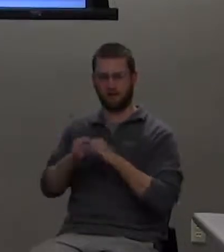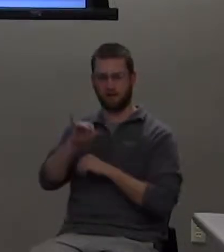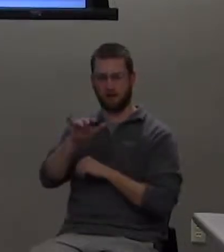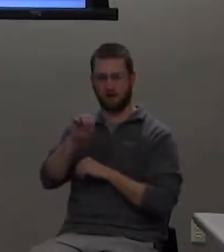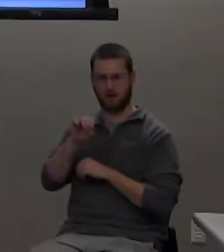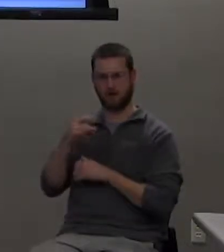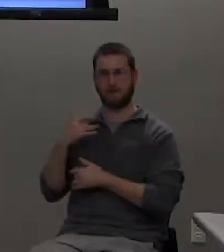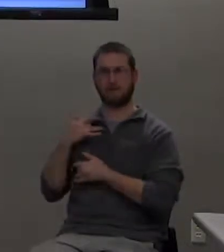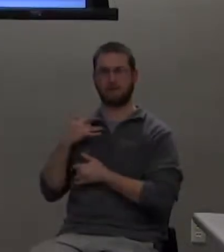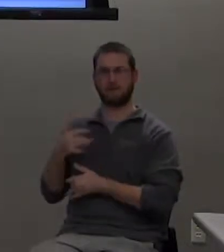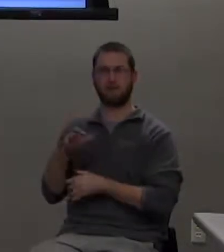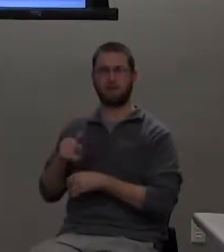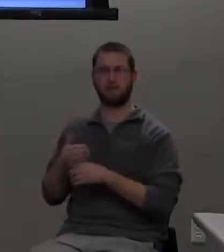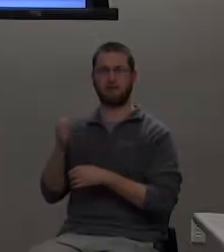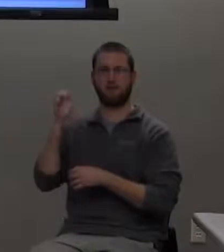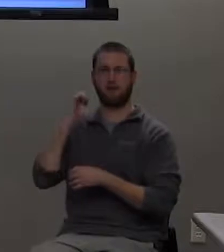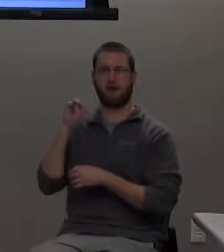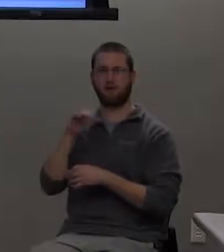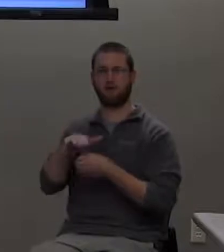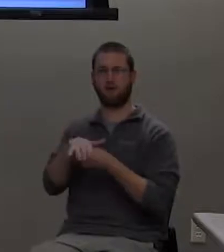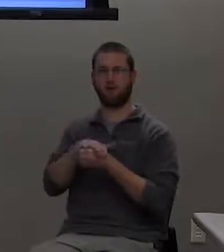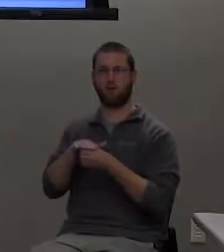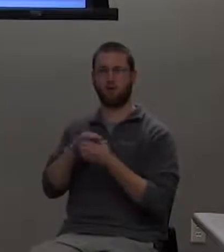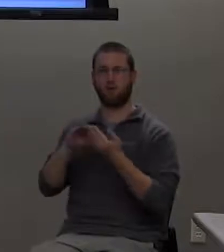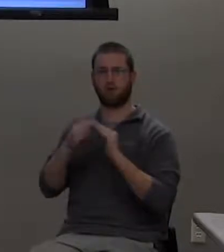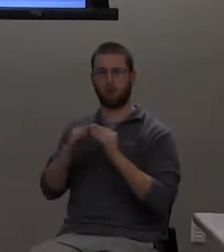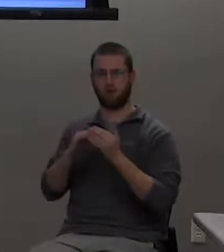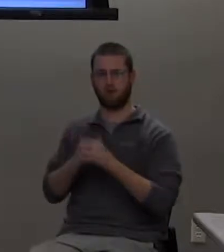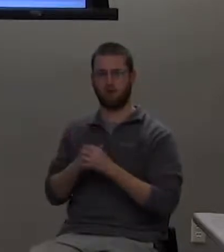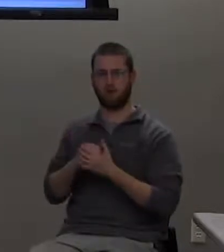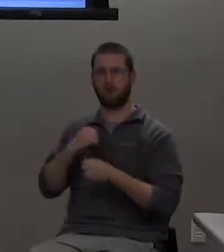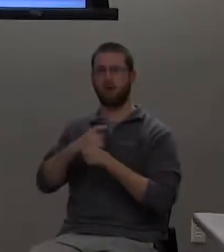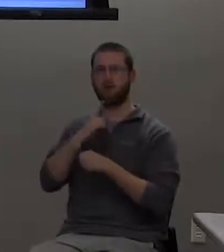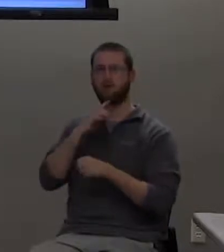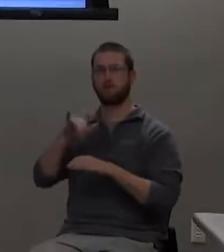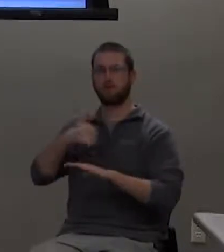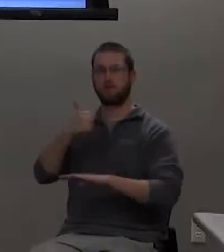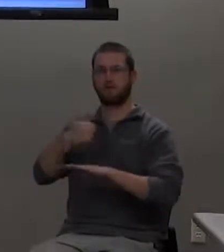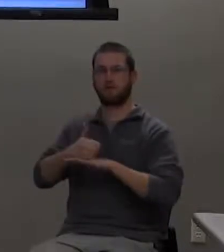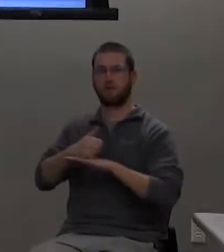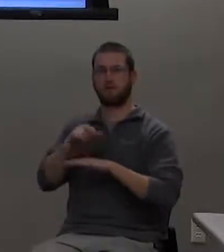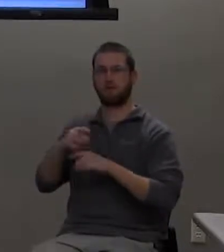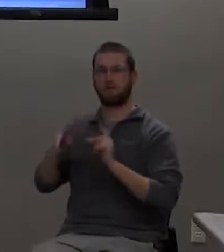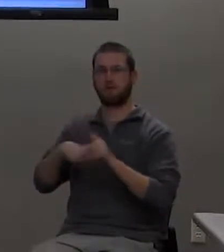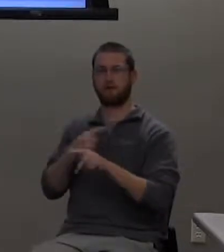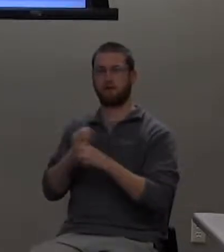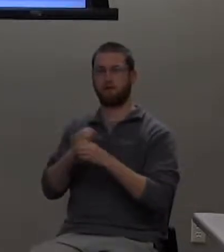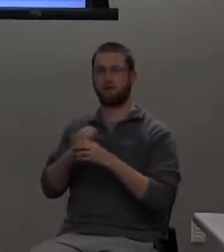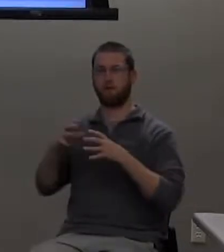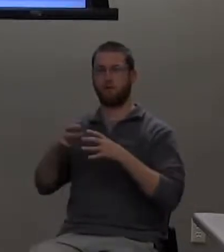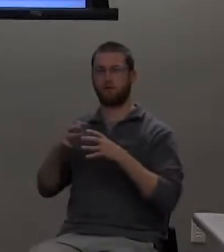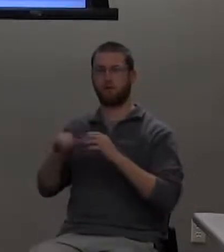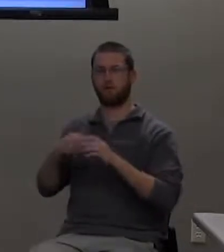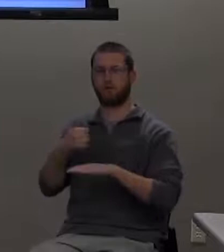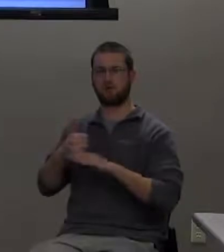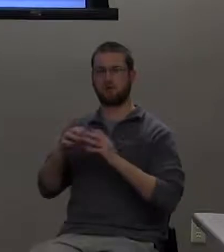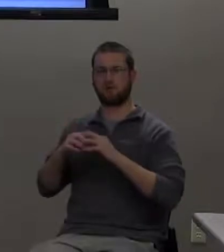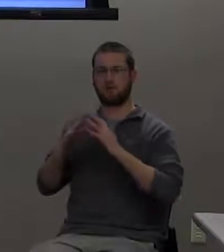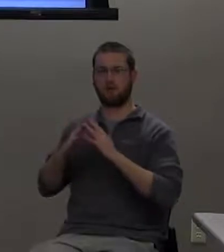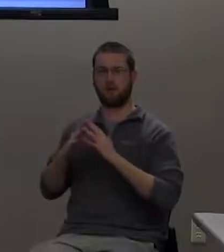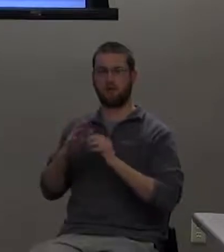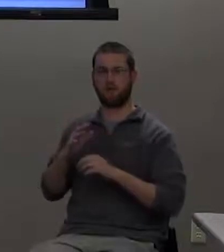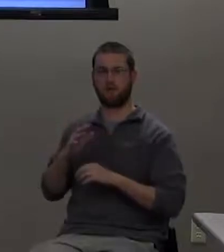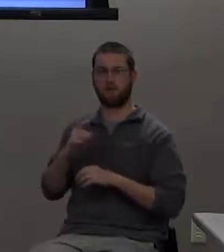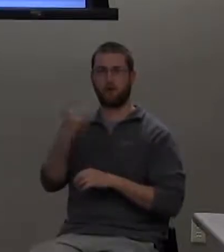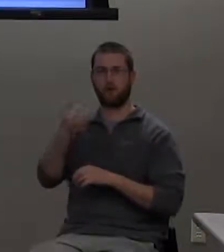mile is usually on the backs of the local community. And so how do we make sure that we have those assets in place in the places where we want this type of growth to go? And I would give one of the examples for me would be